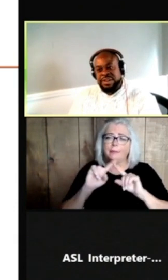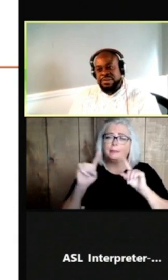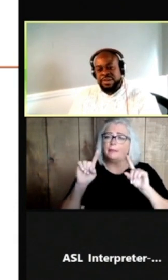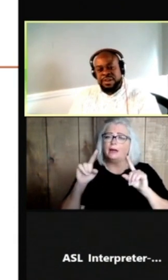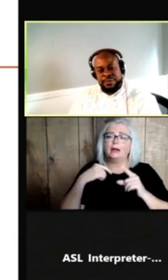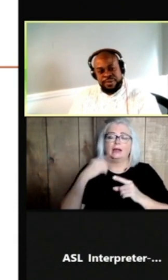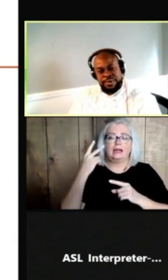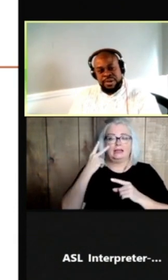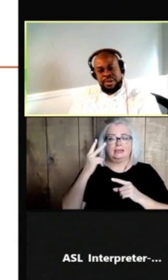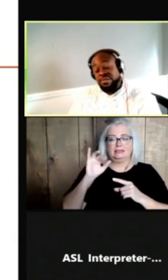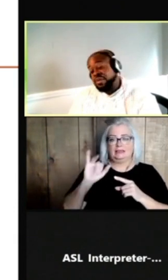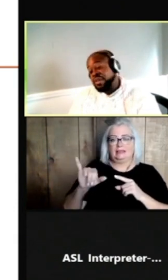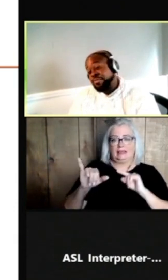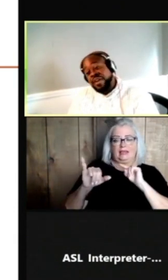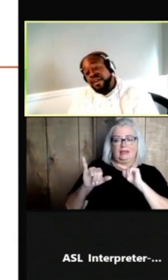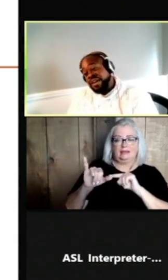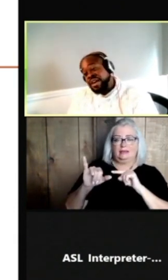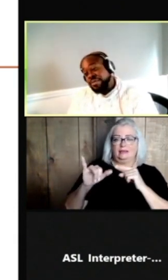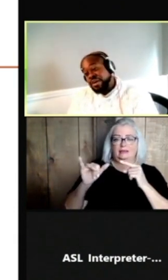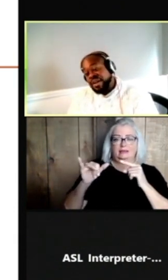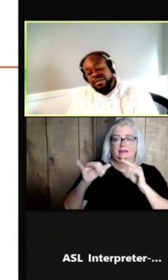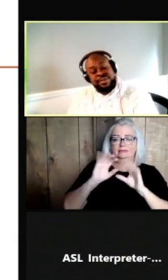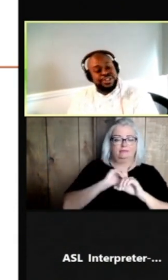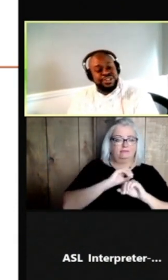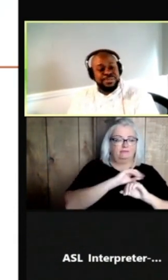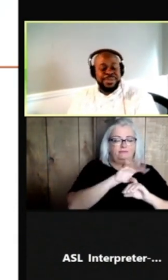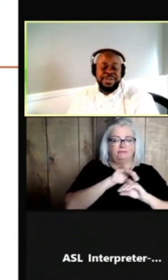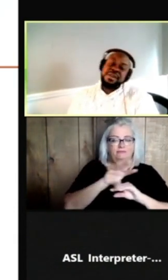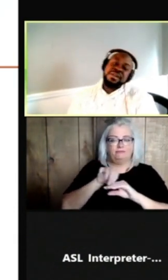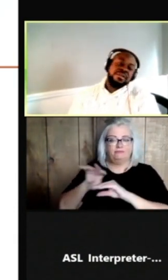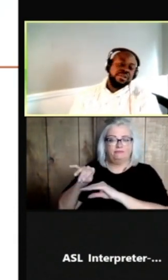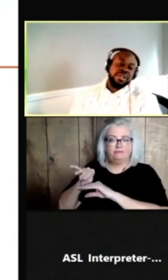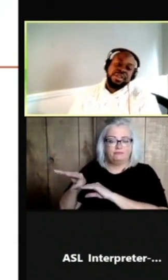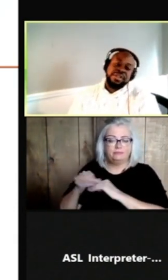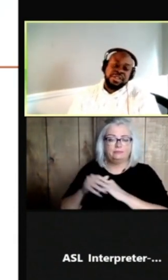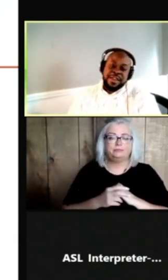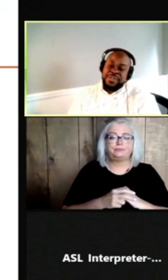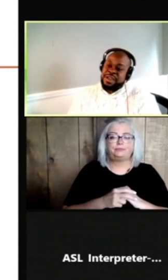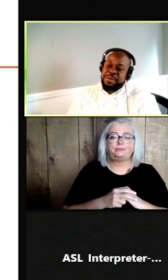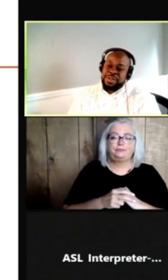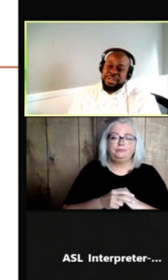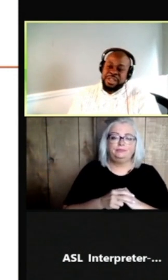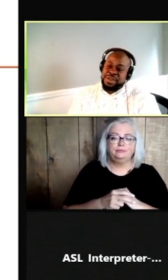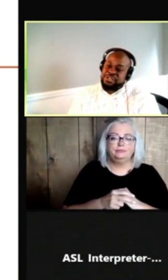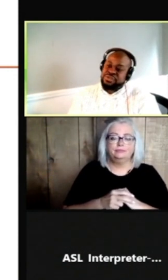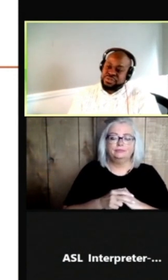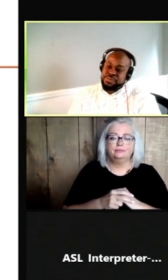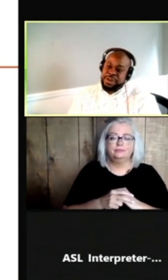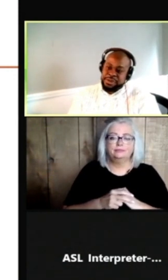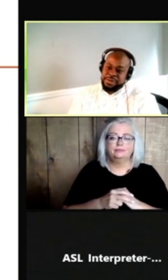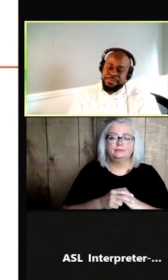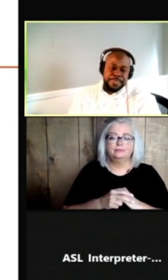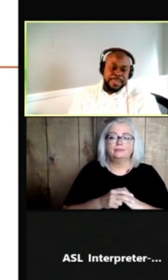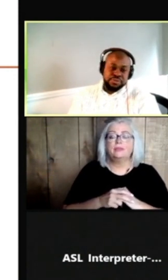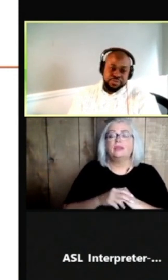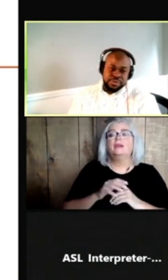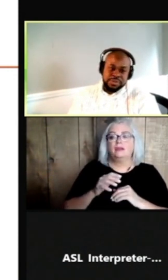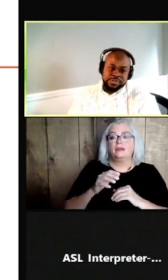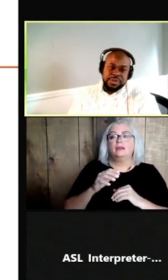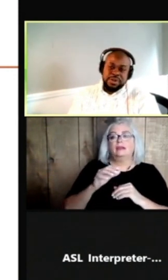the logic carrying over. What do they both have in common, if that's the question? One of the things that they have in common is they create structural